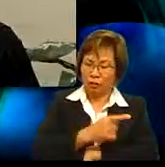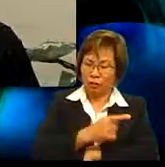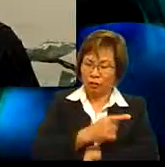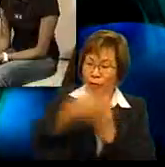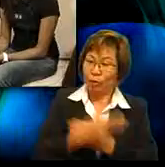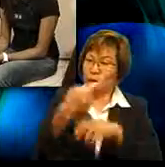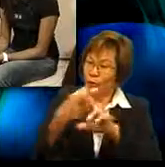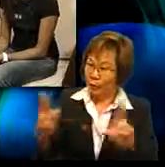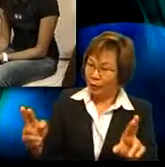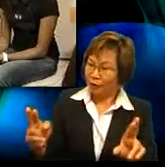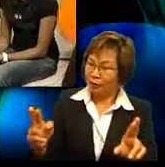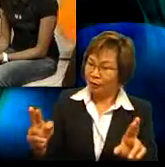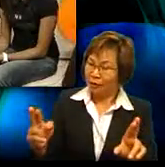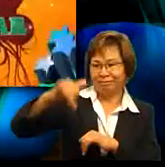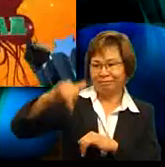ready? Yes.